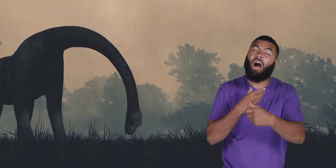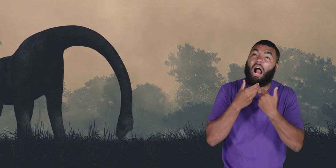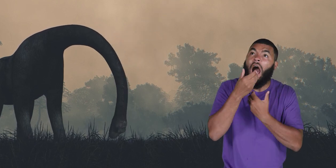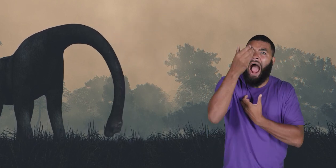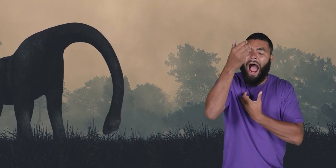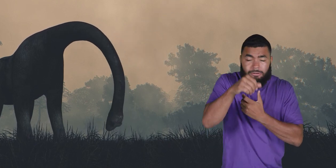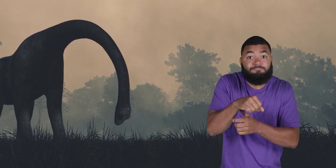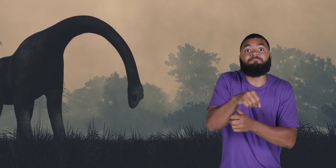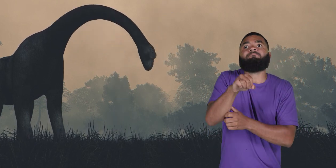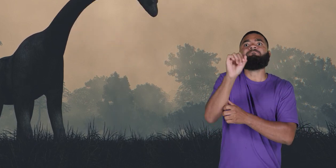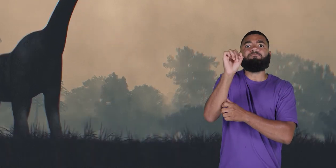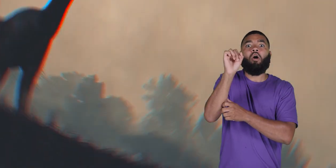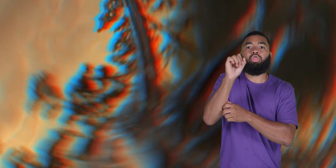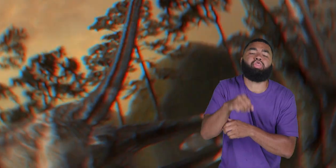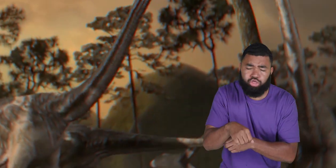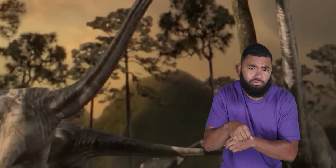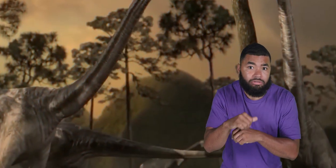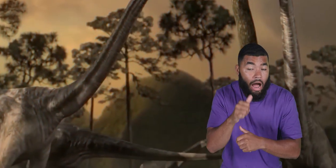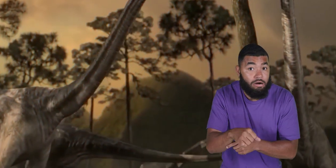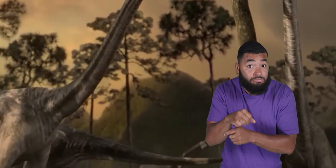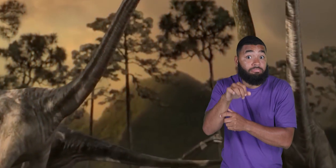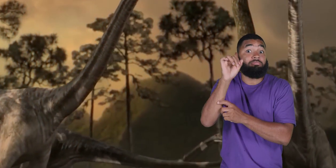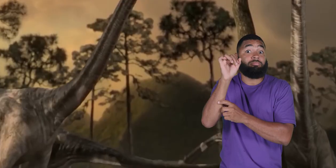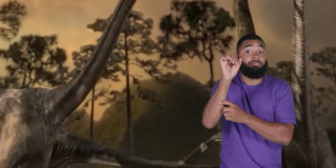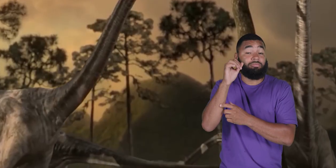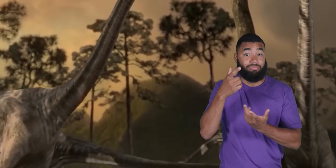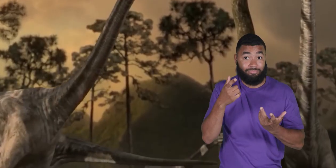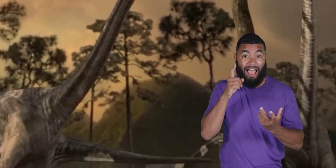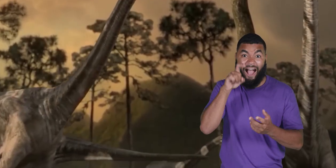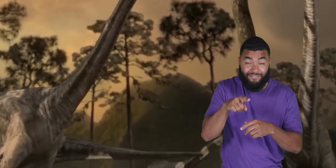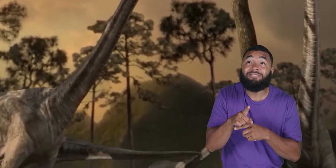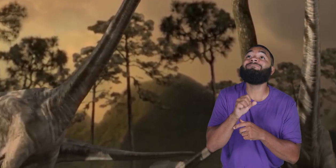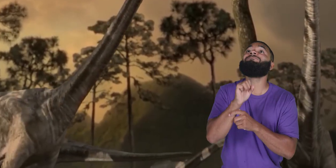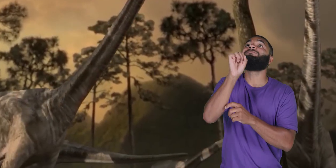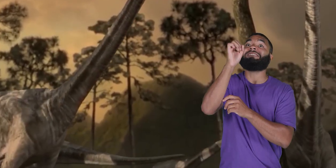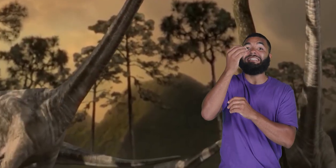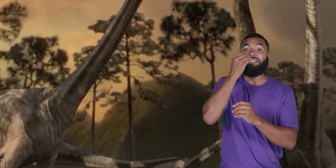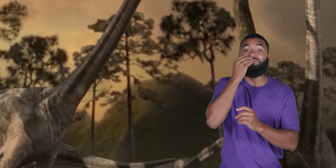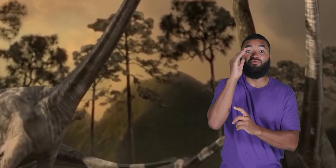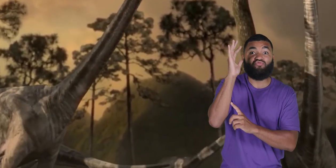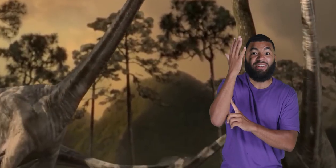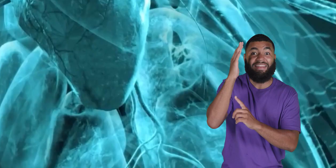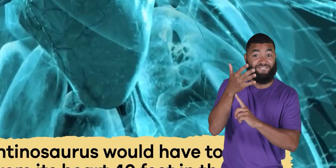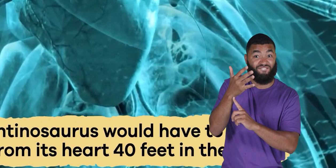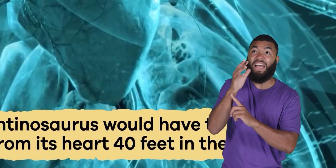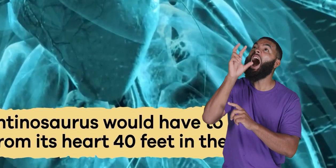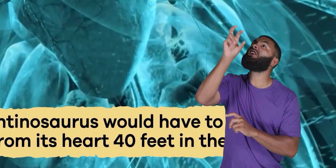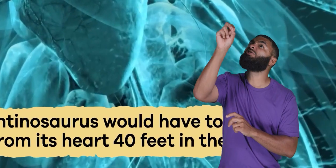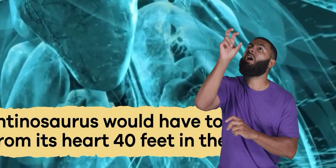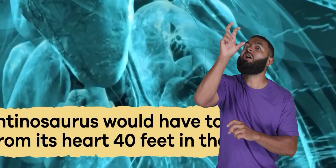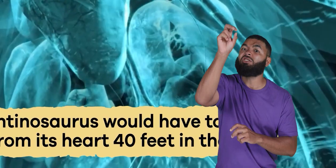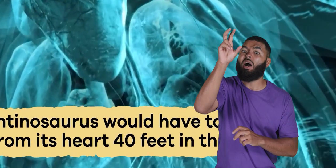long necks. To keep its neck vertical to munch on tender leaves high in the trees, the